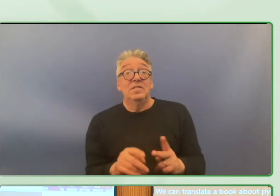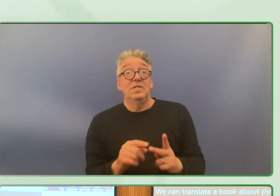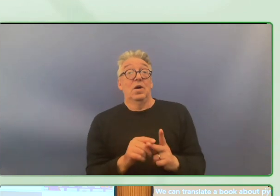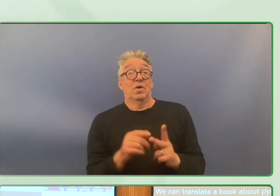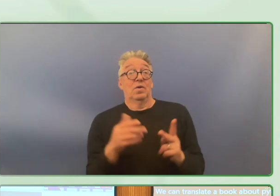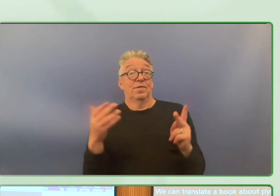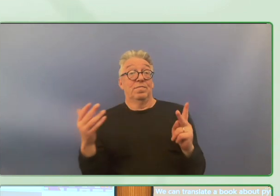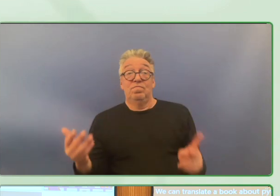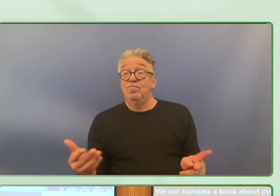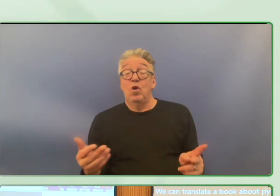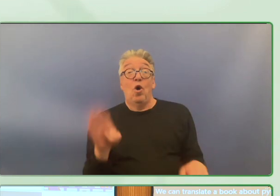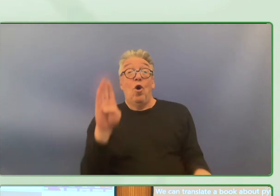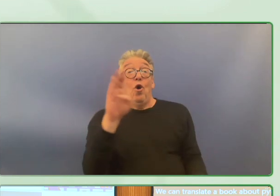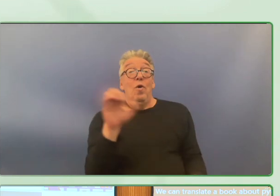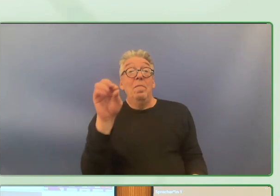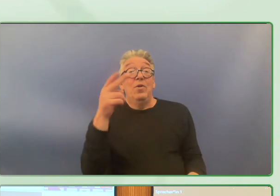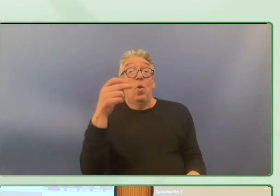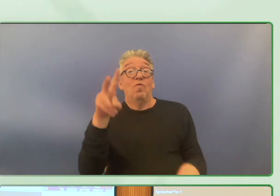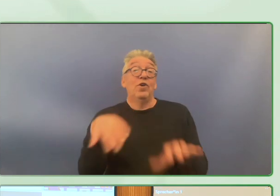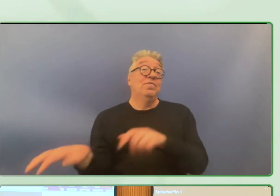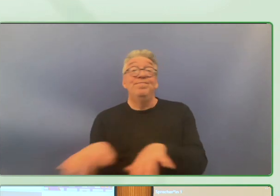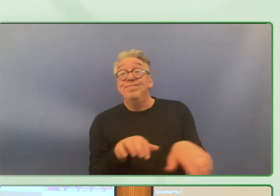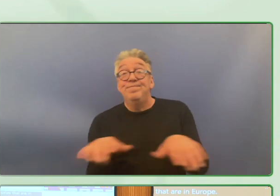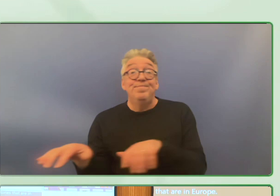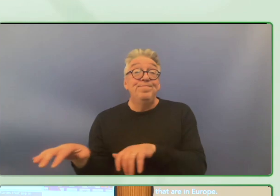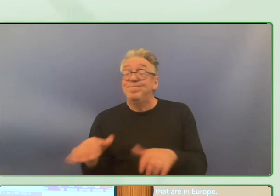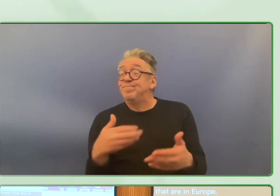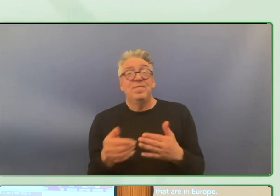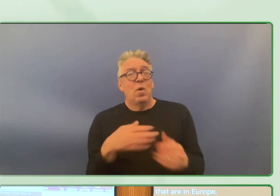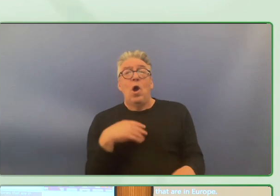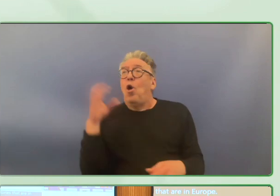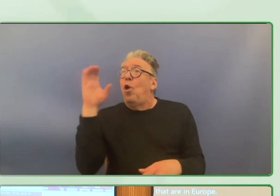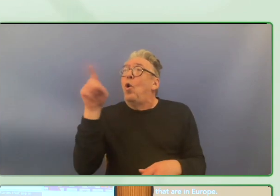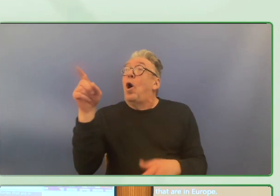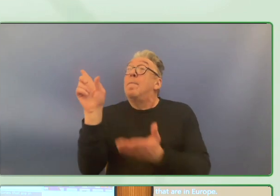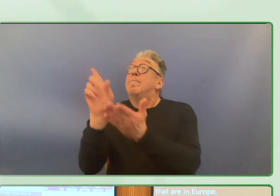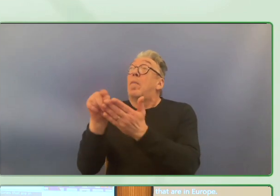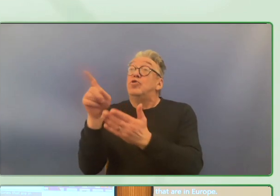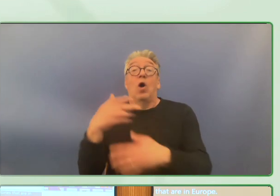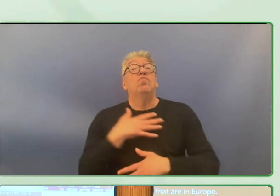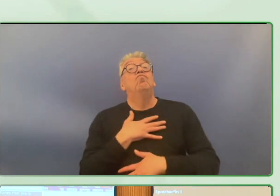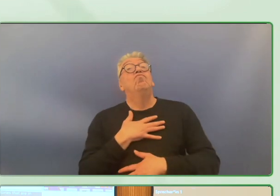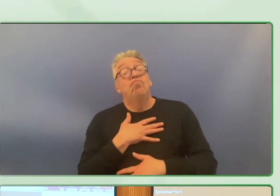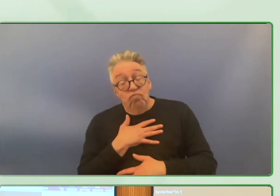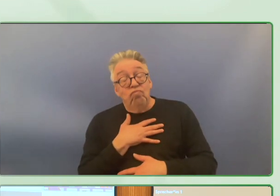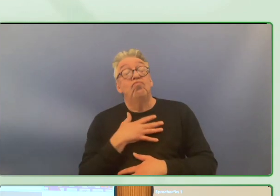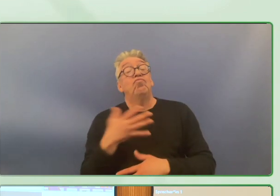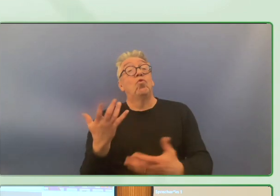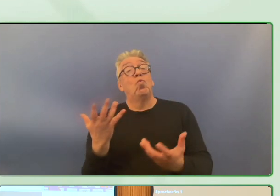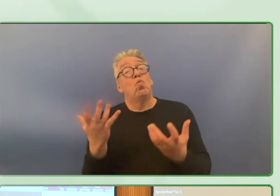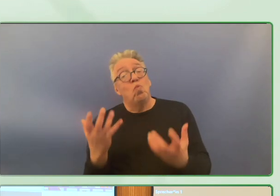those stories that are in Europe. So we're looking for such publishers who are willing to move into this space.